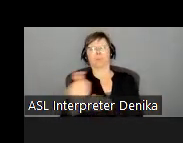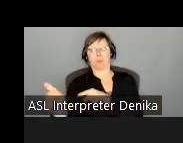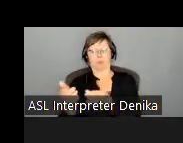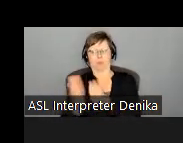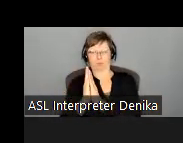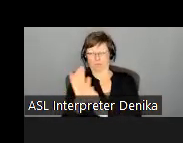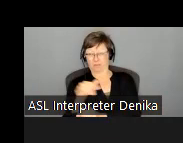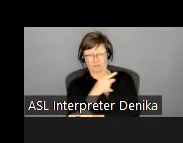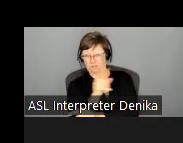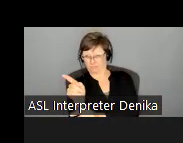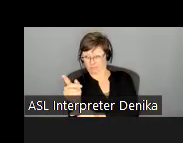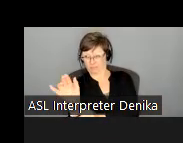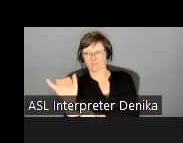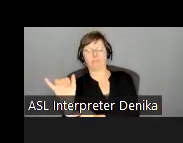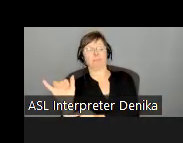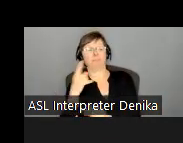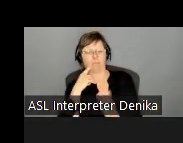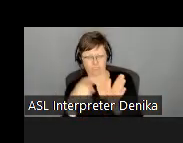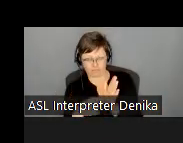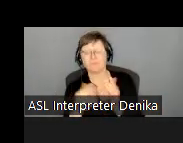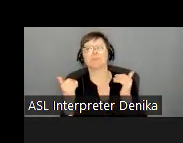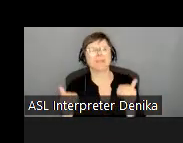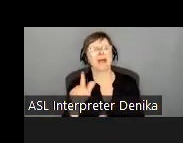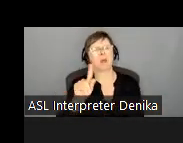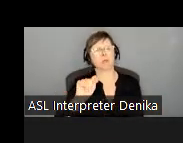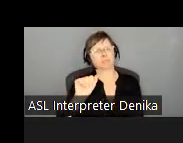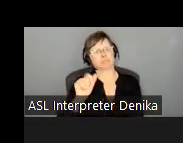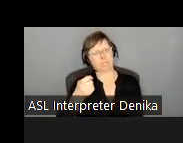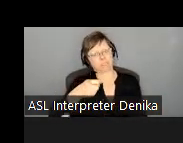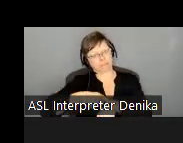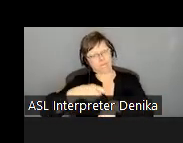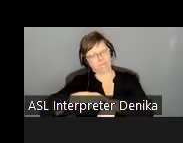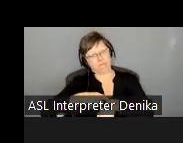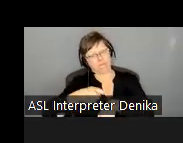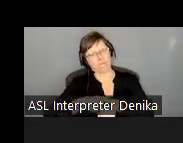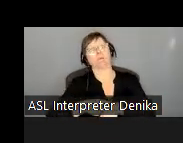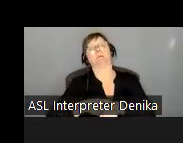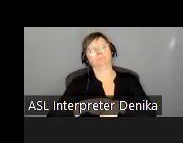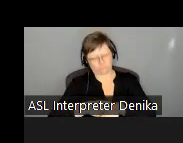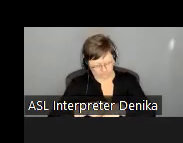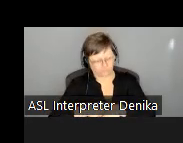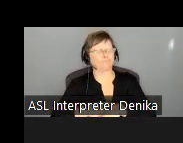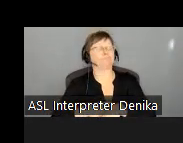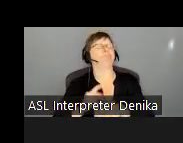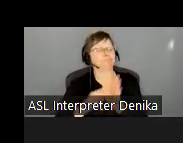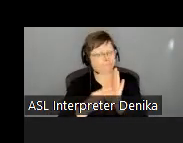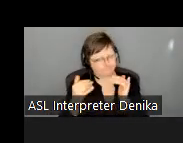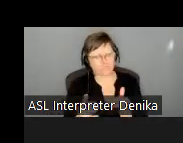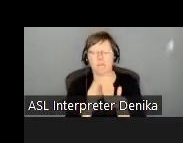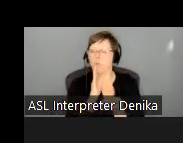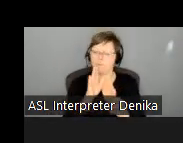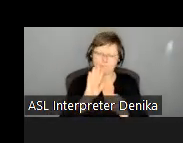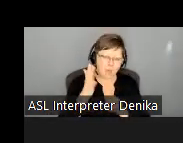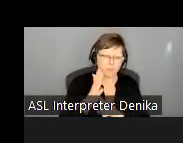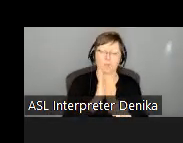to look out for is it's tax season. So it's going to be high season for those kind of phone calls, texts, and